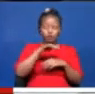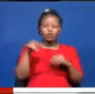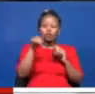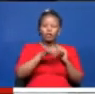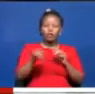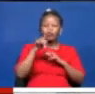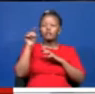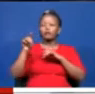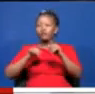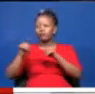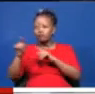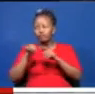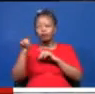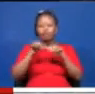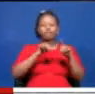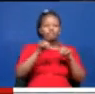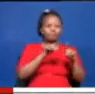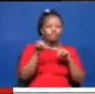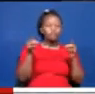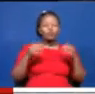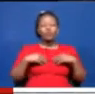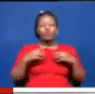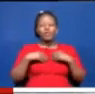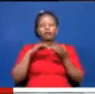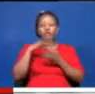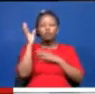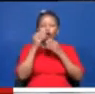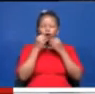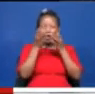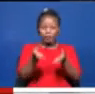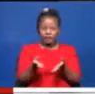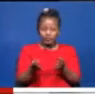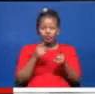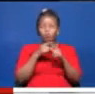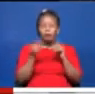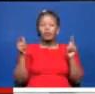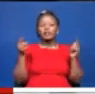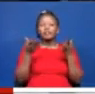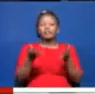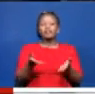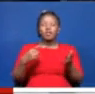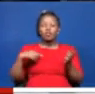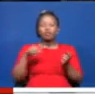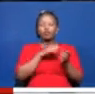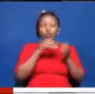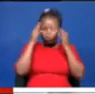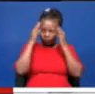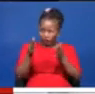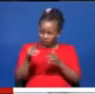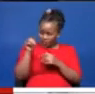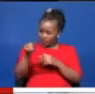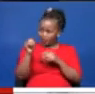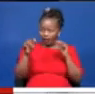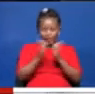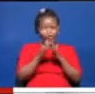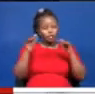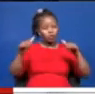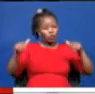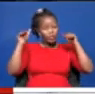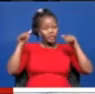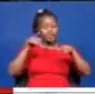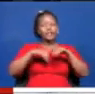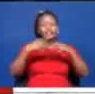to be able to give you an update. But for now, we stick at Gilgil DB Primary School and await when the gates